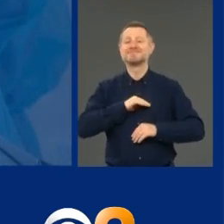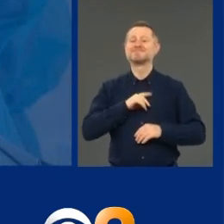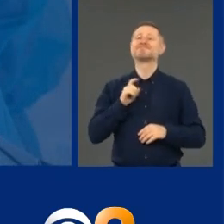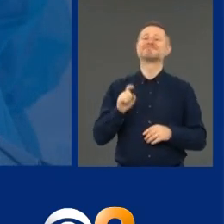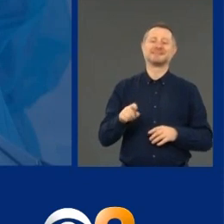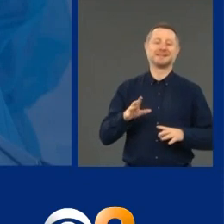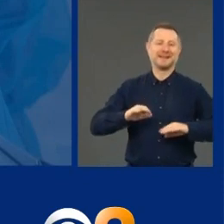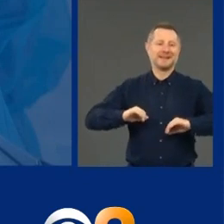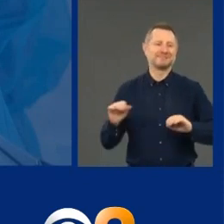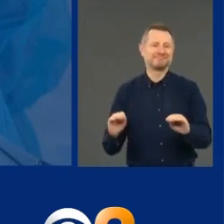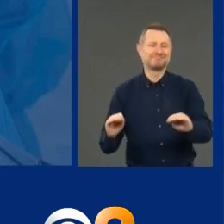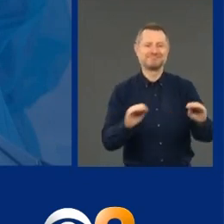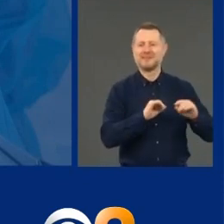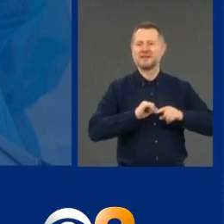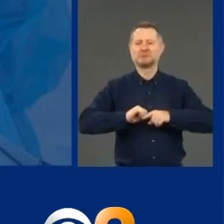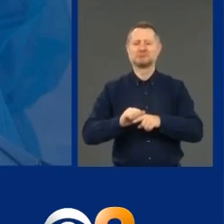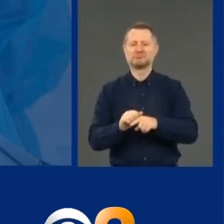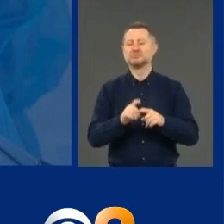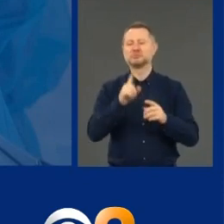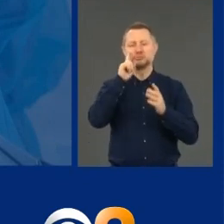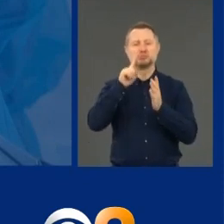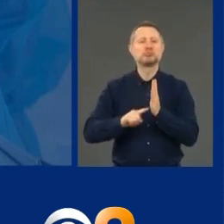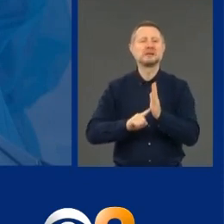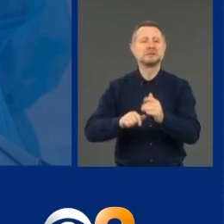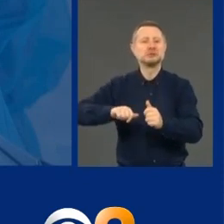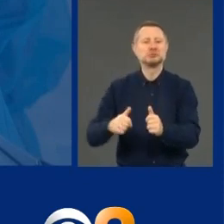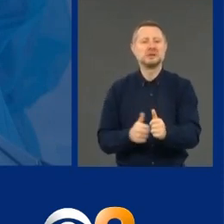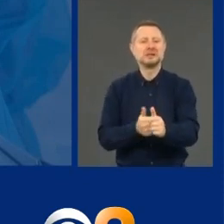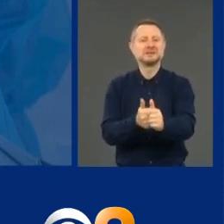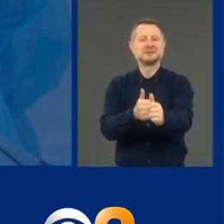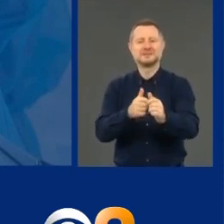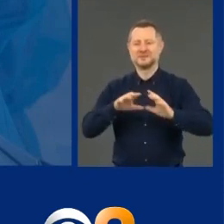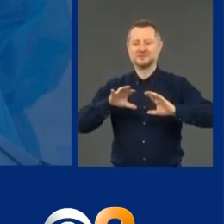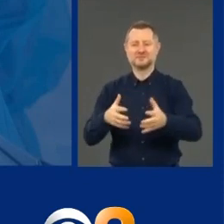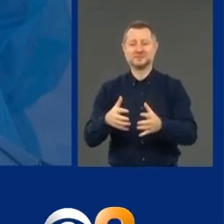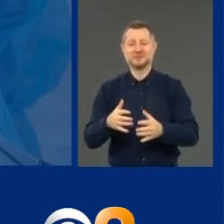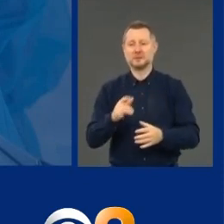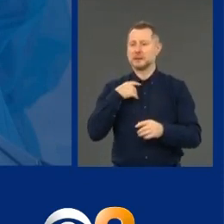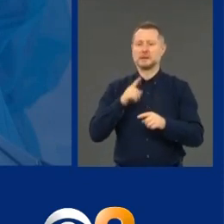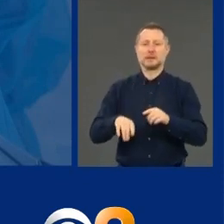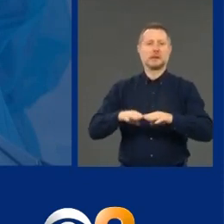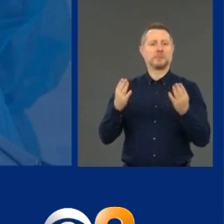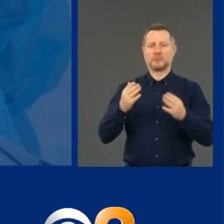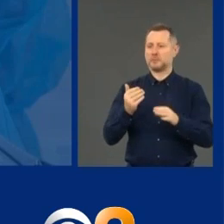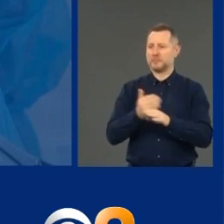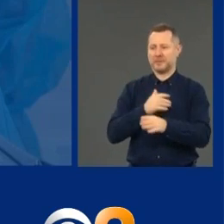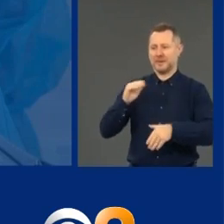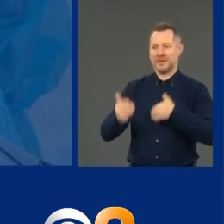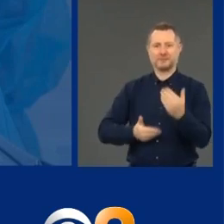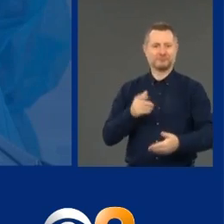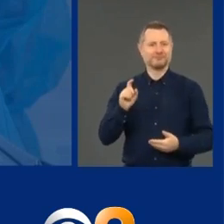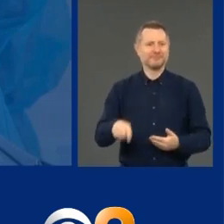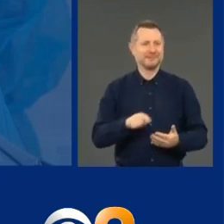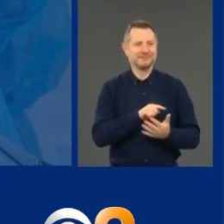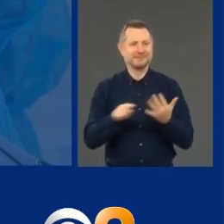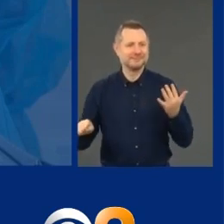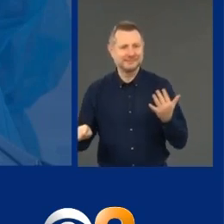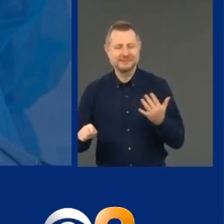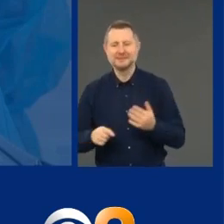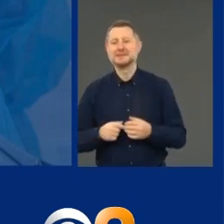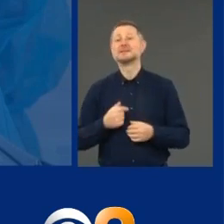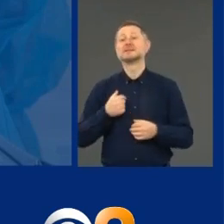train tracers. No region opens before it's ready to open. To be ready to open, you need the